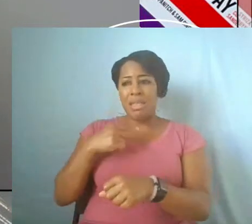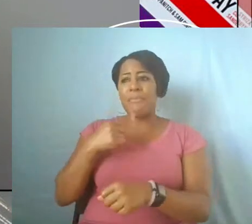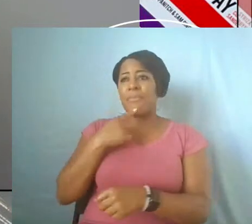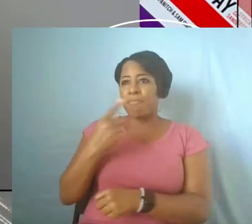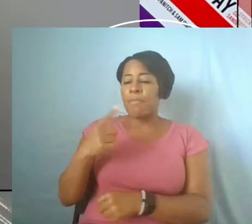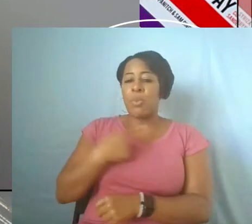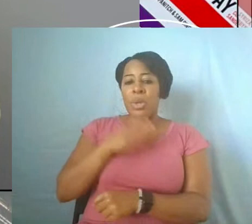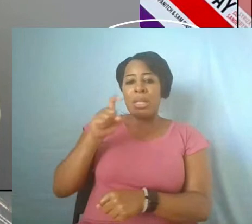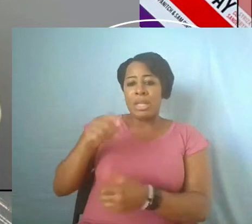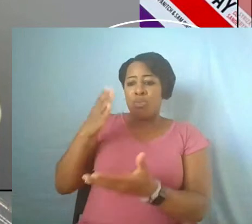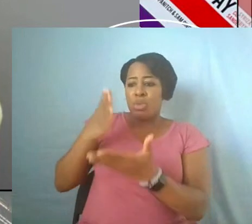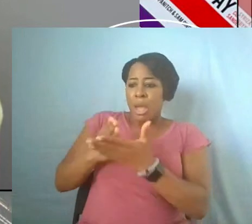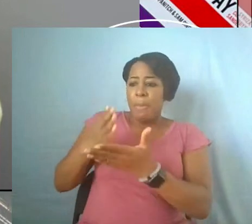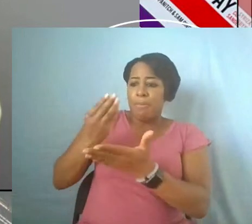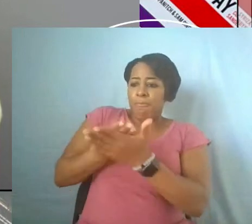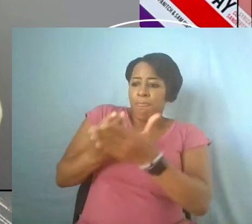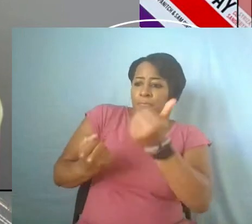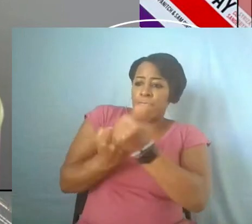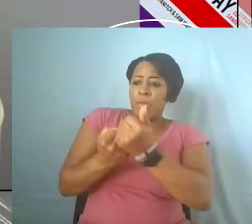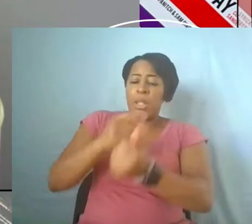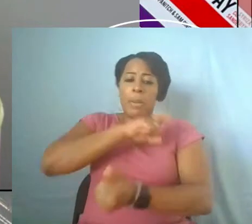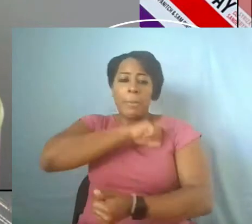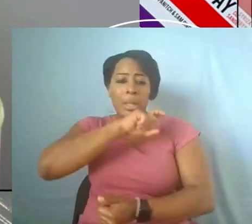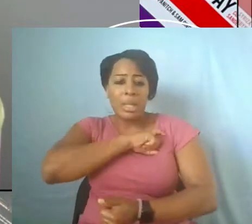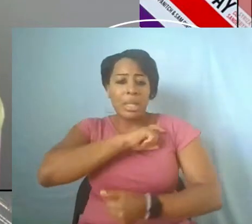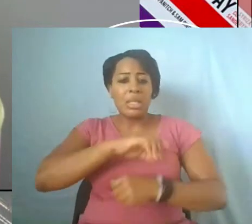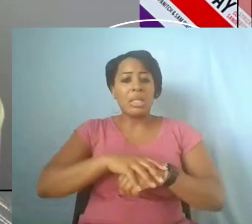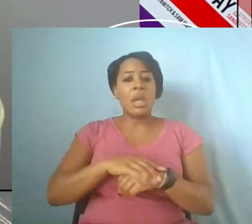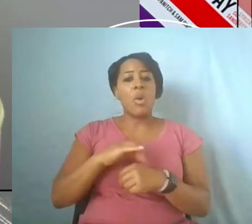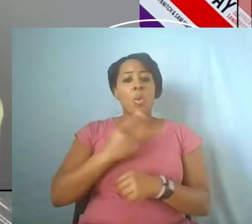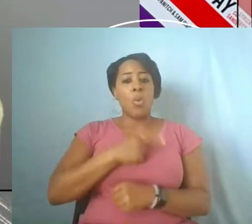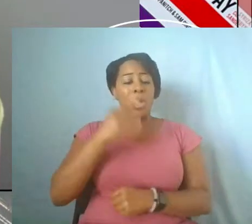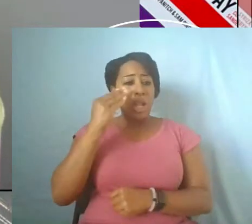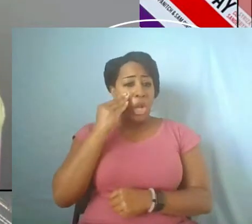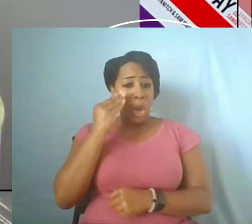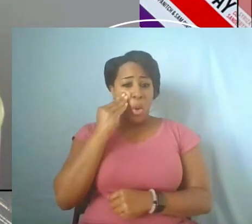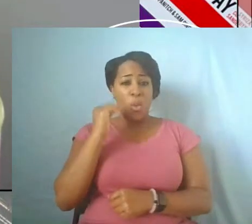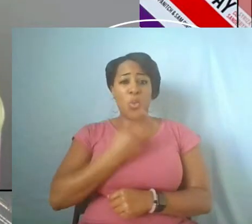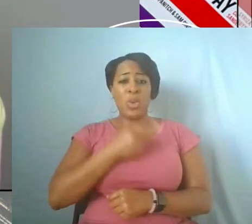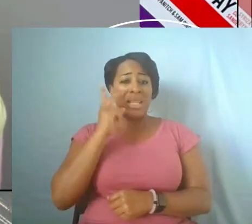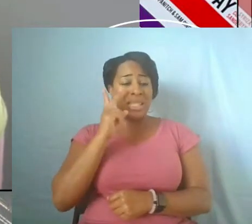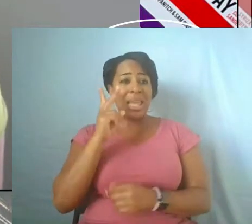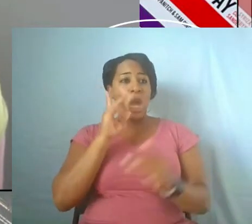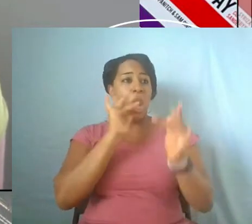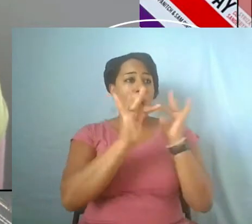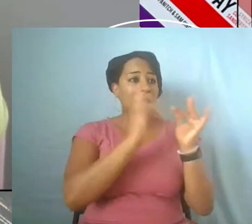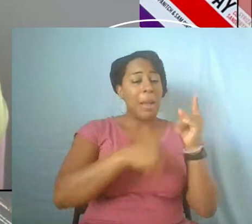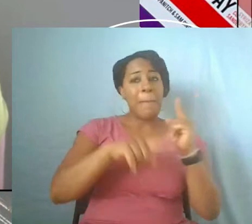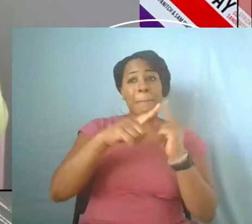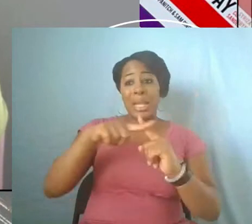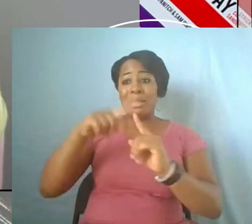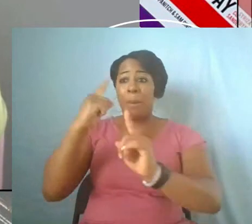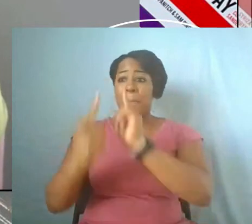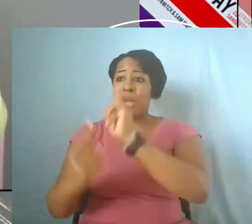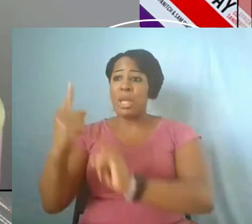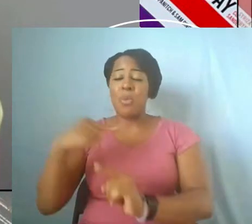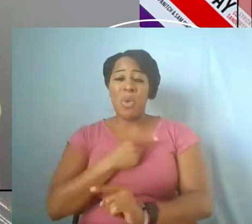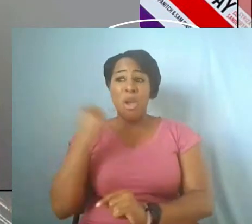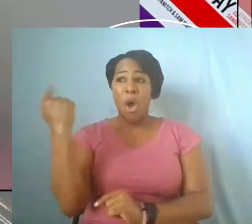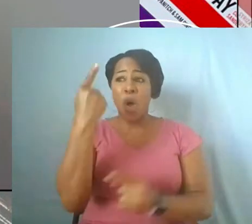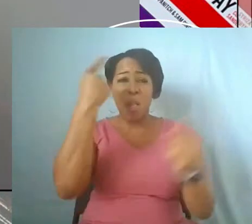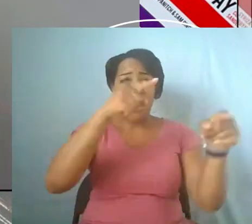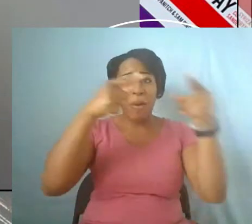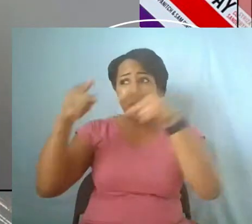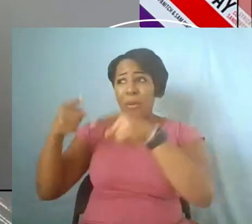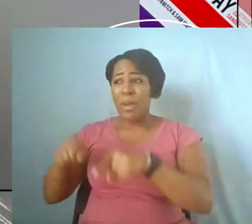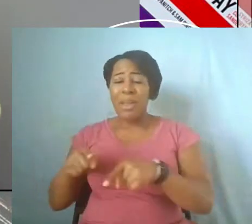is clear from these conversations, both online as well as in person, that we do not all agree. But